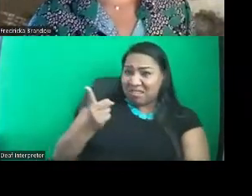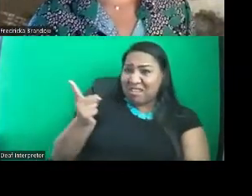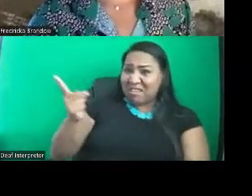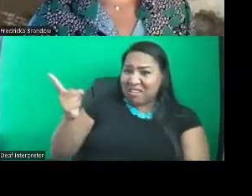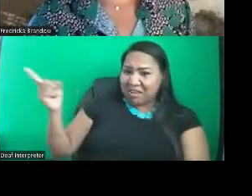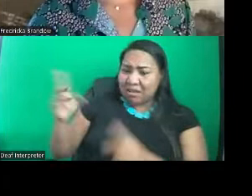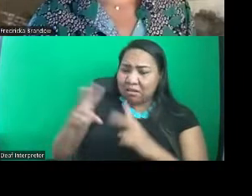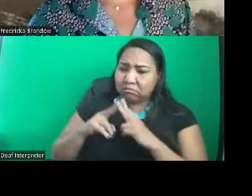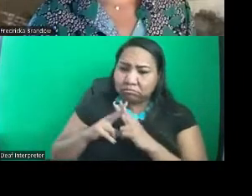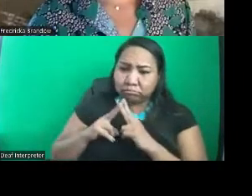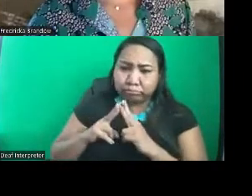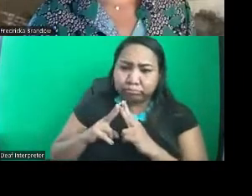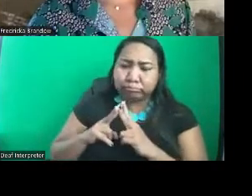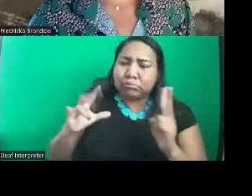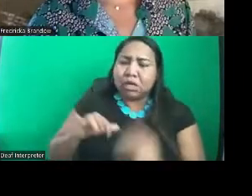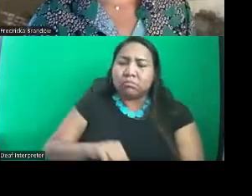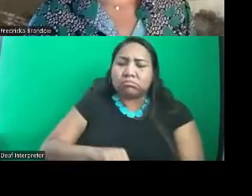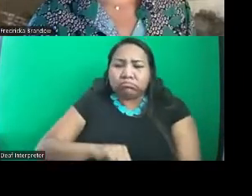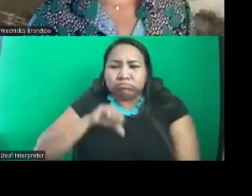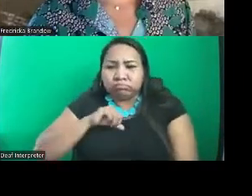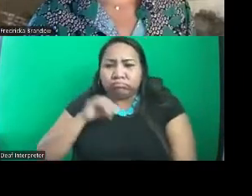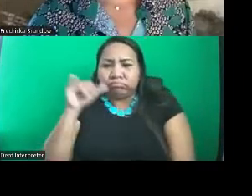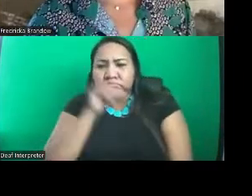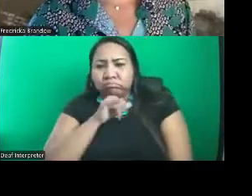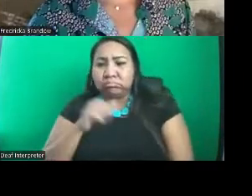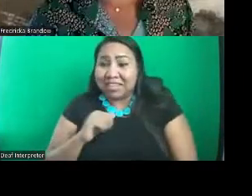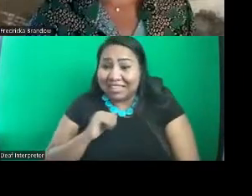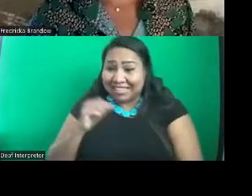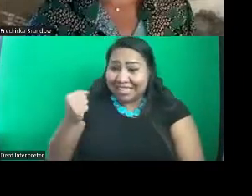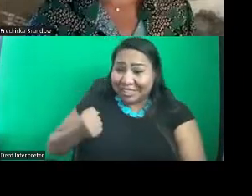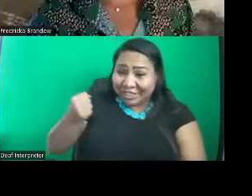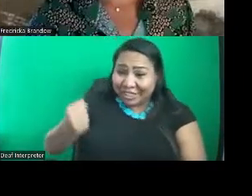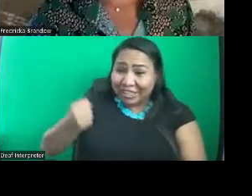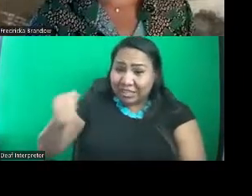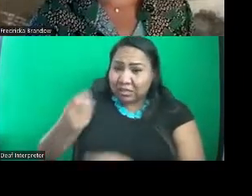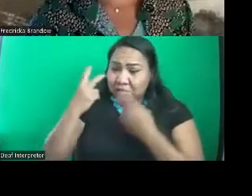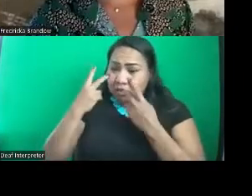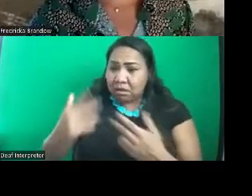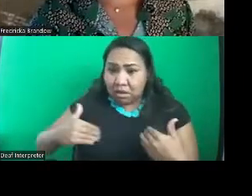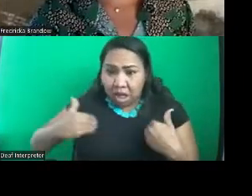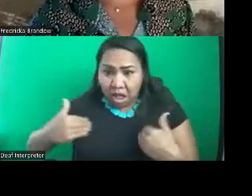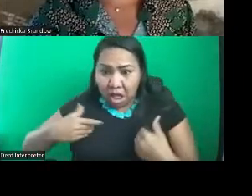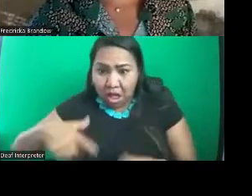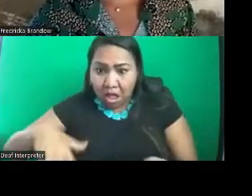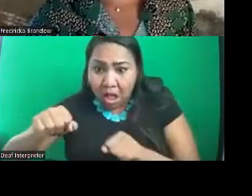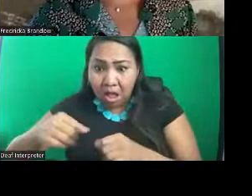an elder to see the young people coming forward like they are. Echitu.